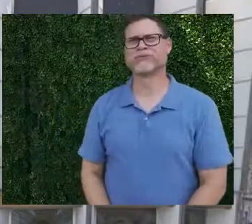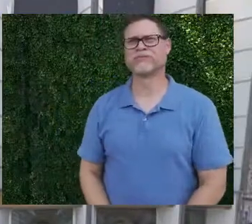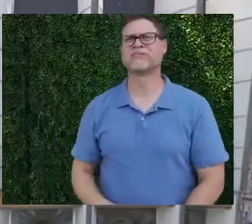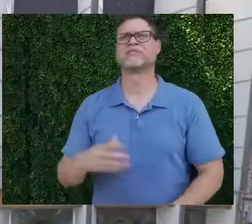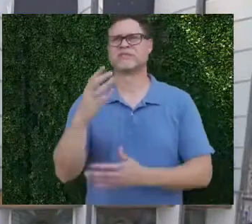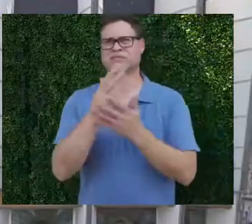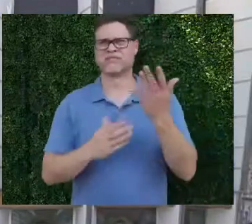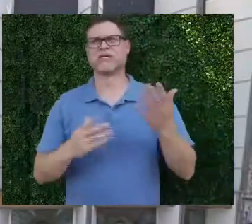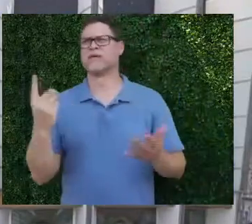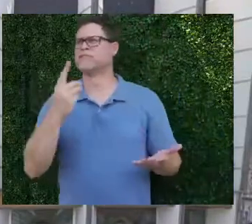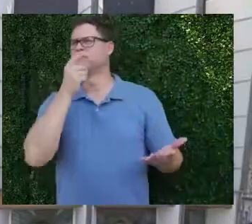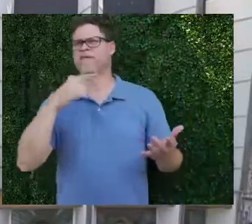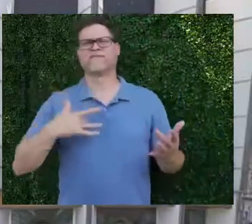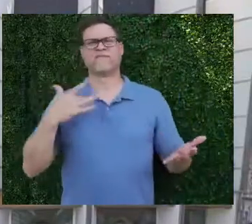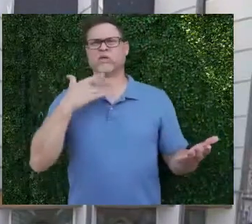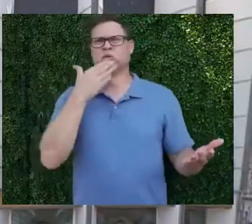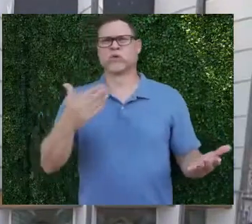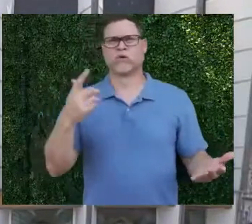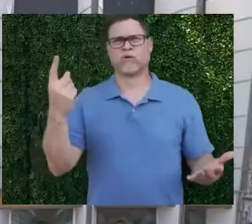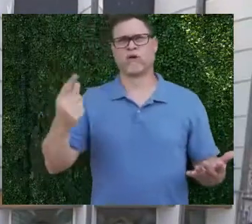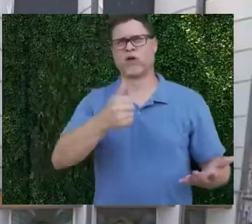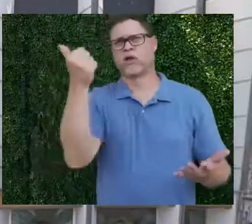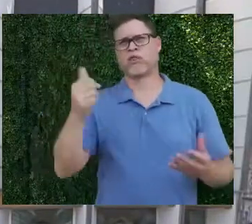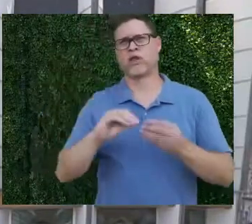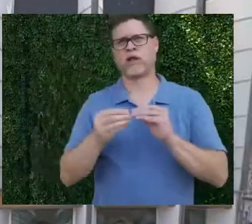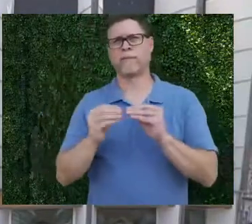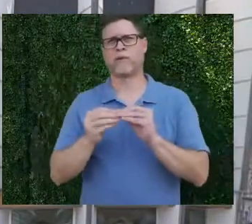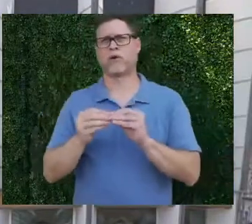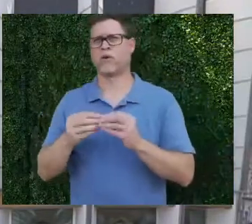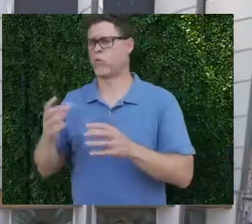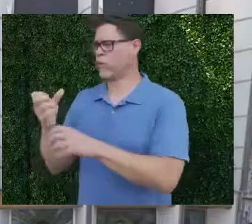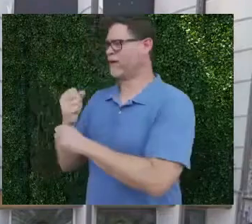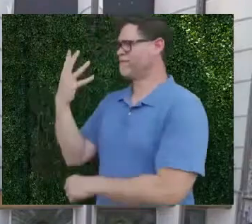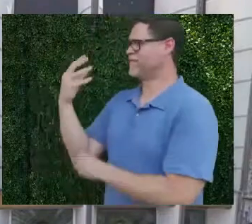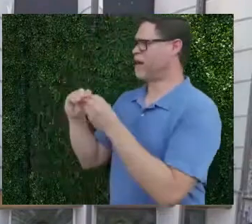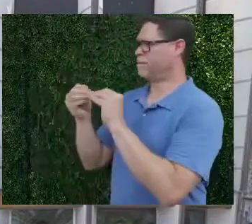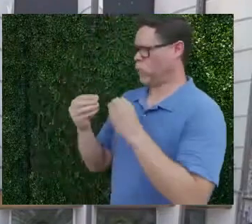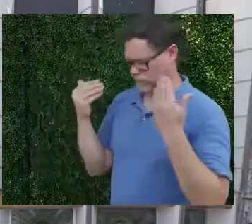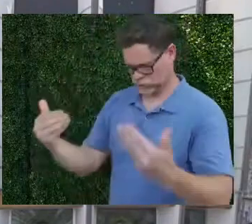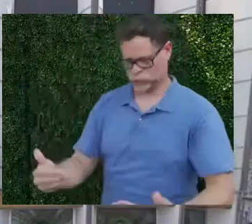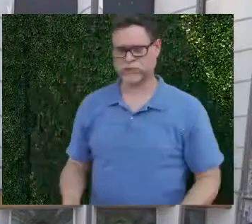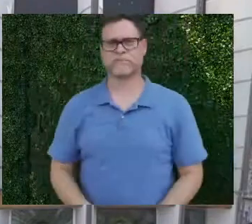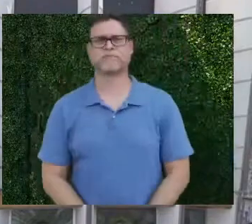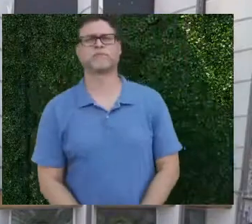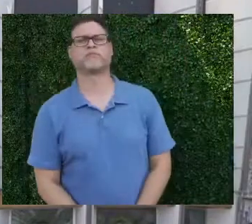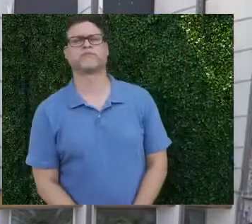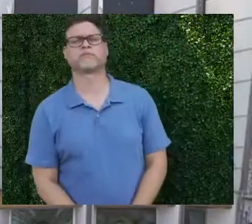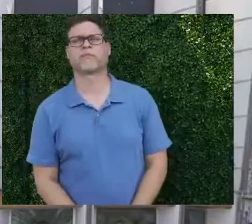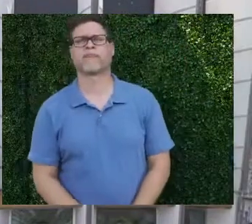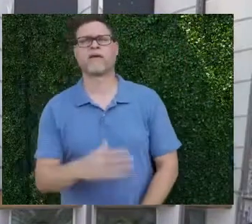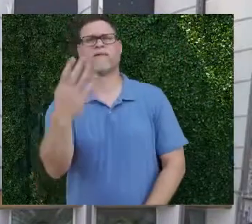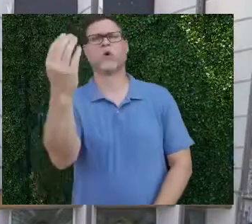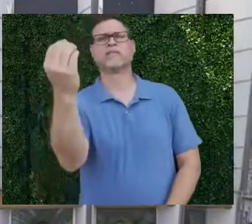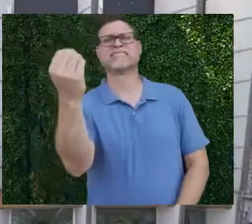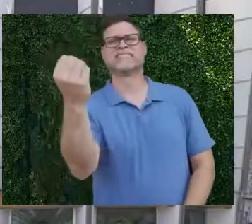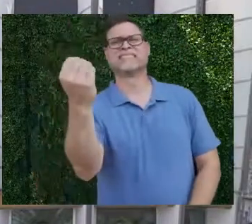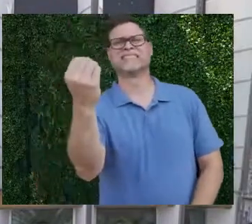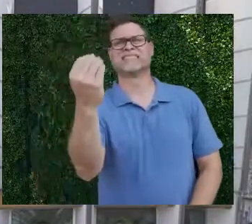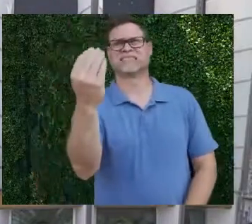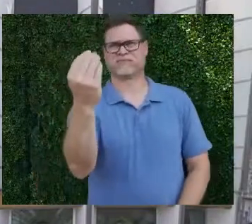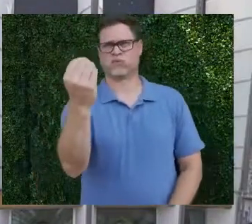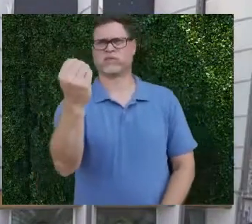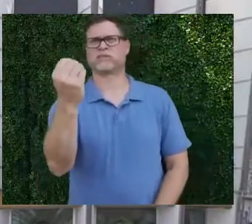something doesn't feel right about this. Y'all ready for another number? We got, what, 5 more? Let's do it. 14. The number